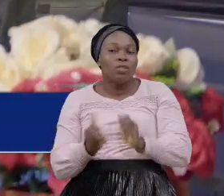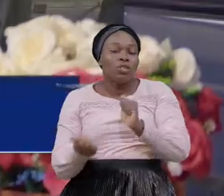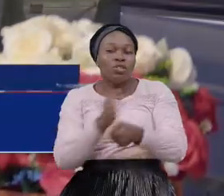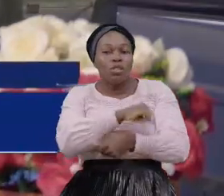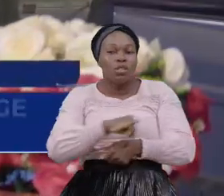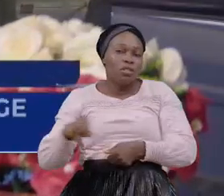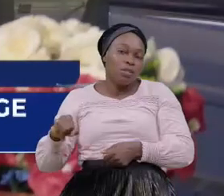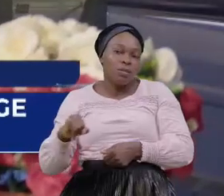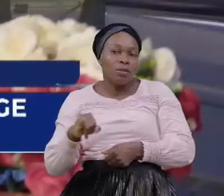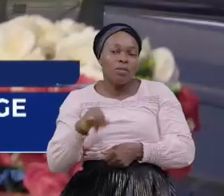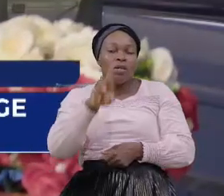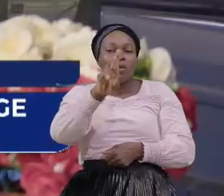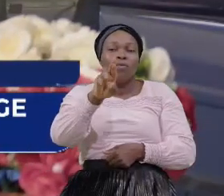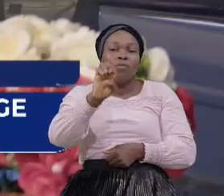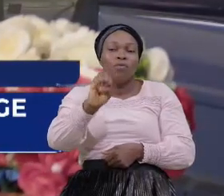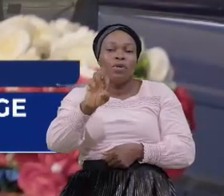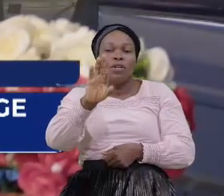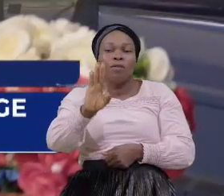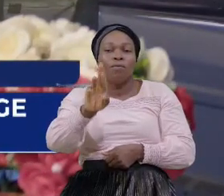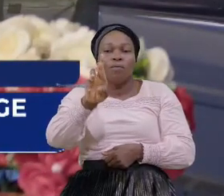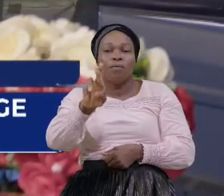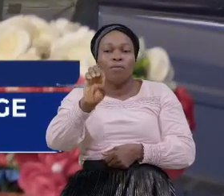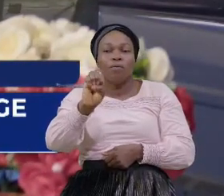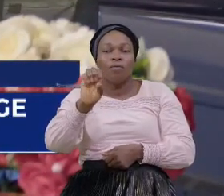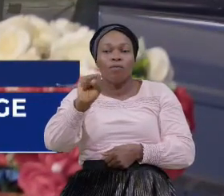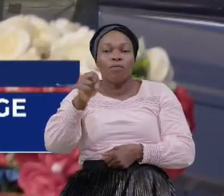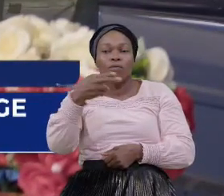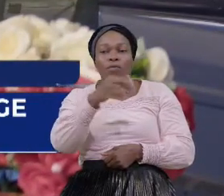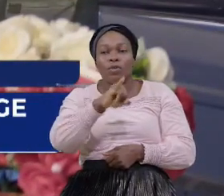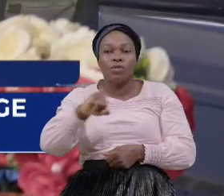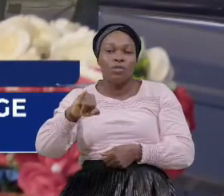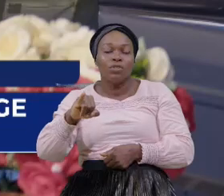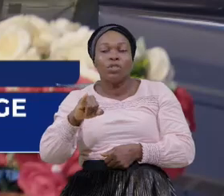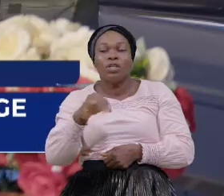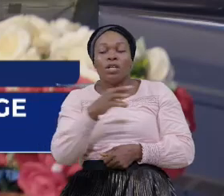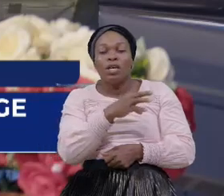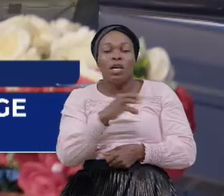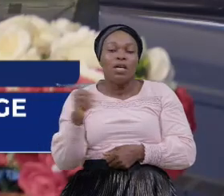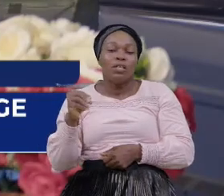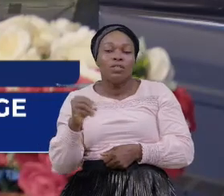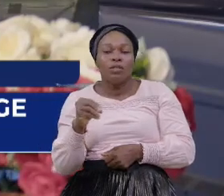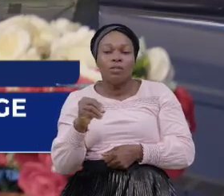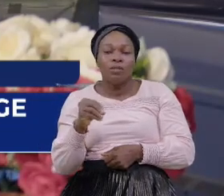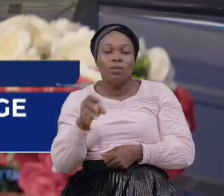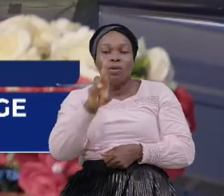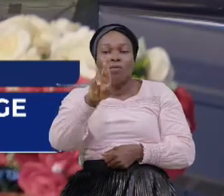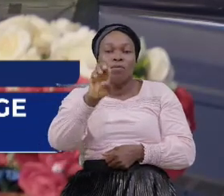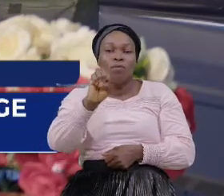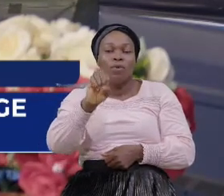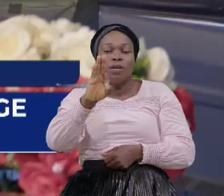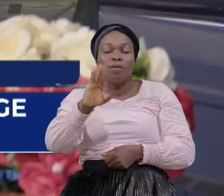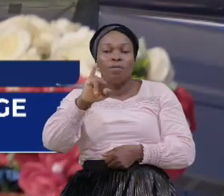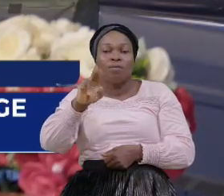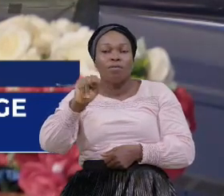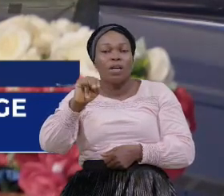to be refreshed. You know, sometimes we're weary and dreary and dry, and we're tired,